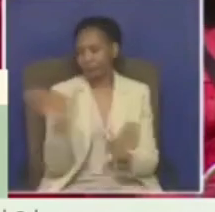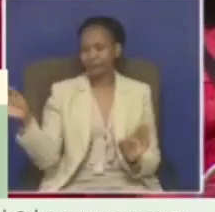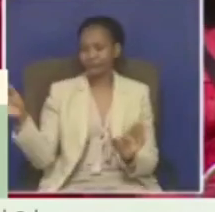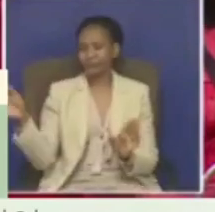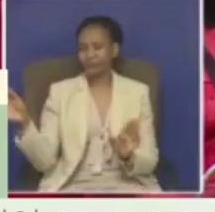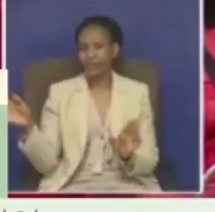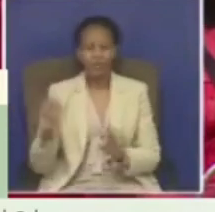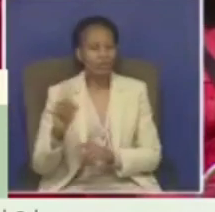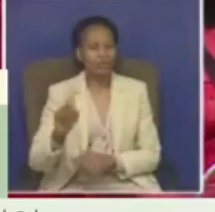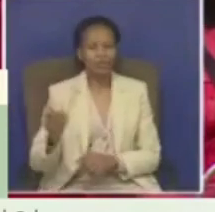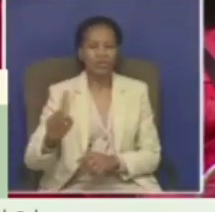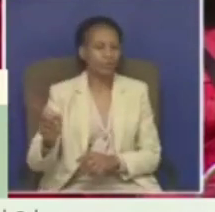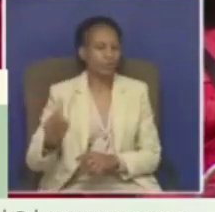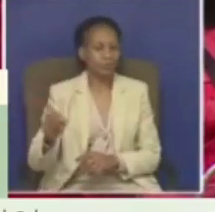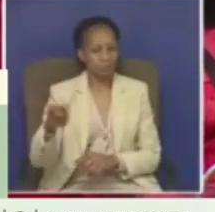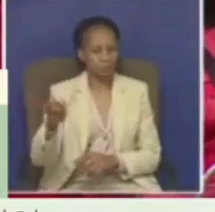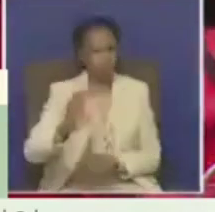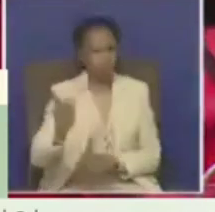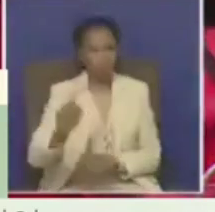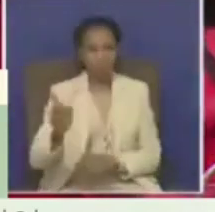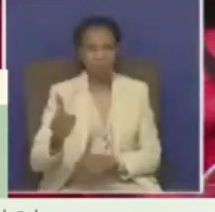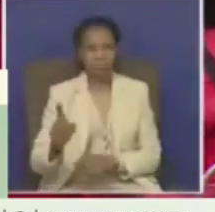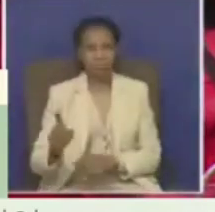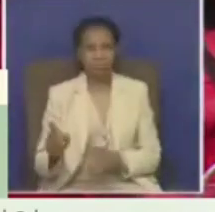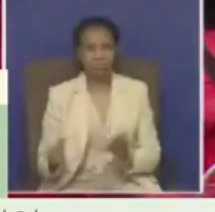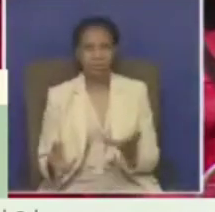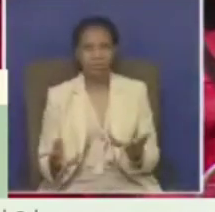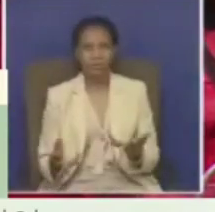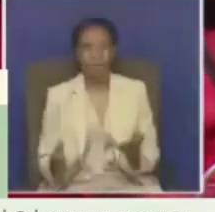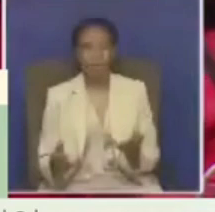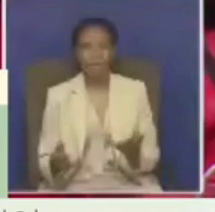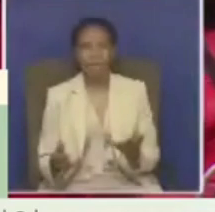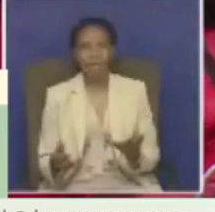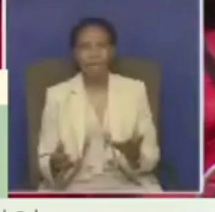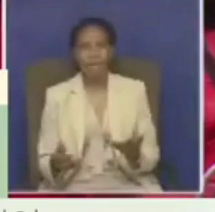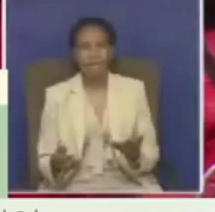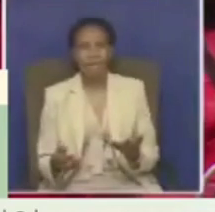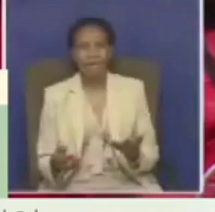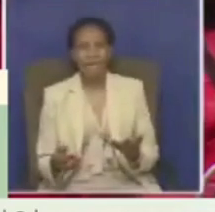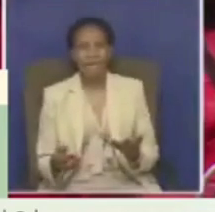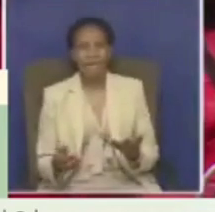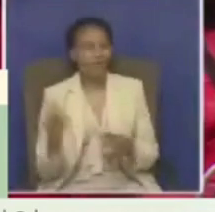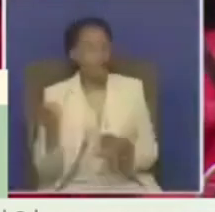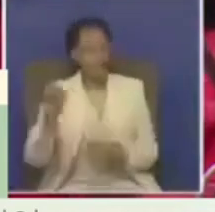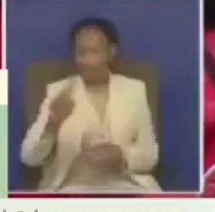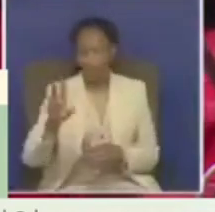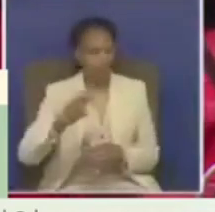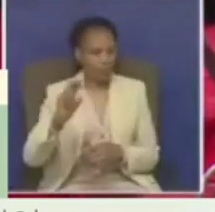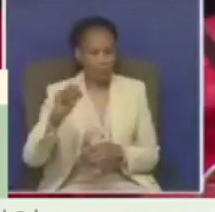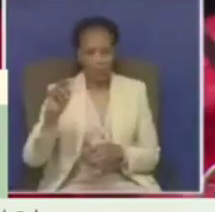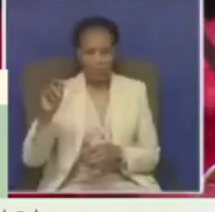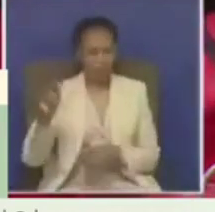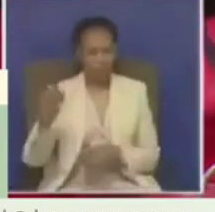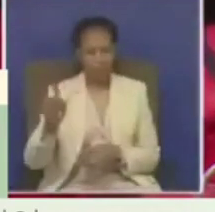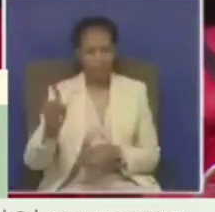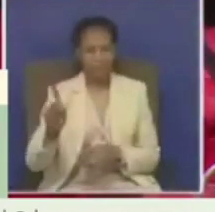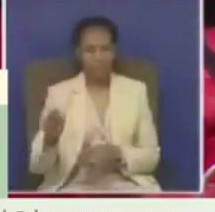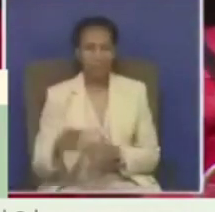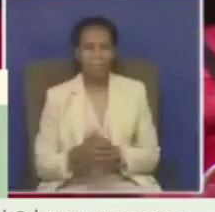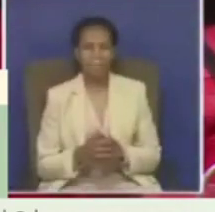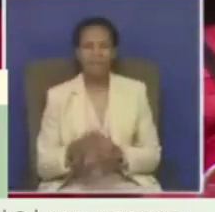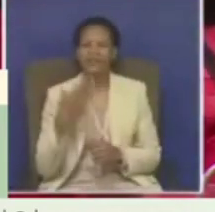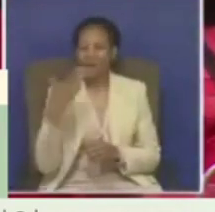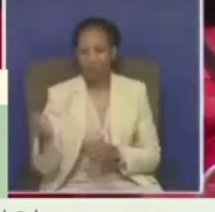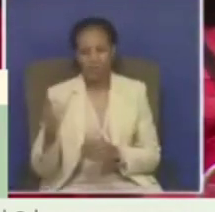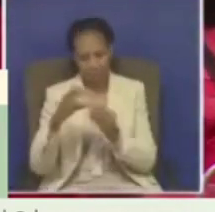there's the no such rule. technicality of whether the amendment suits the rules or not, No. not the composition of the second motion. No,